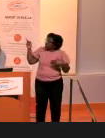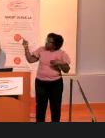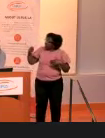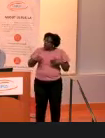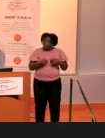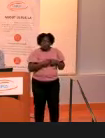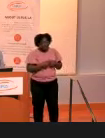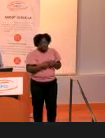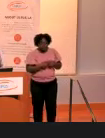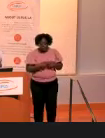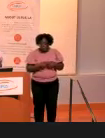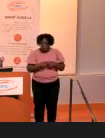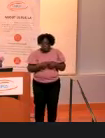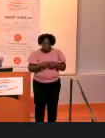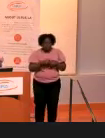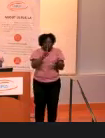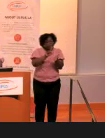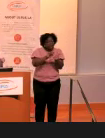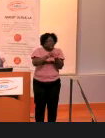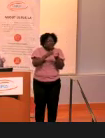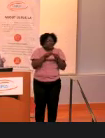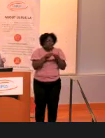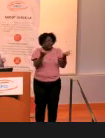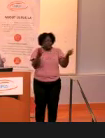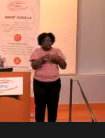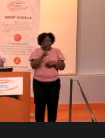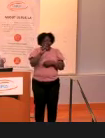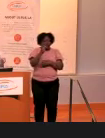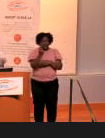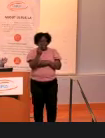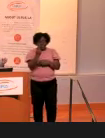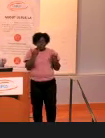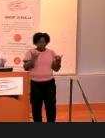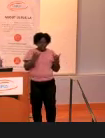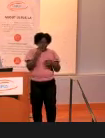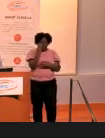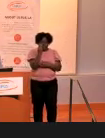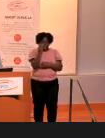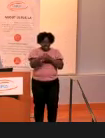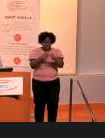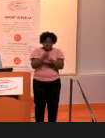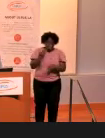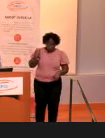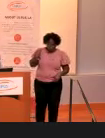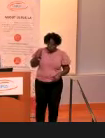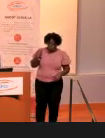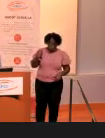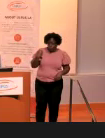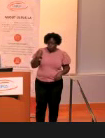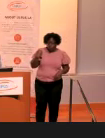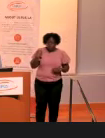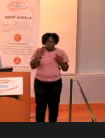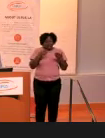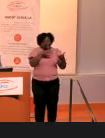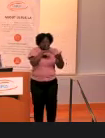was published back in 2011, so now 14 years ago. And what this study